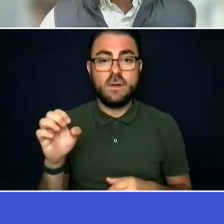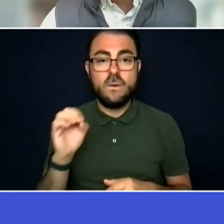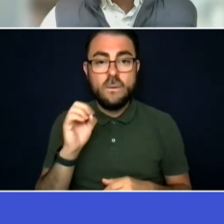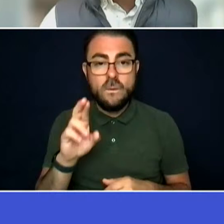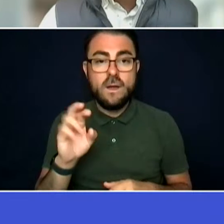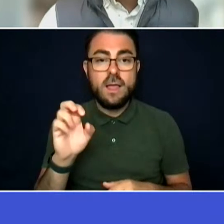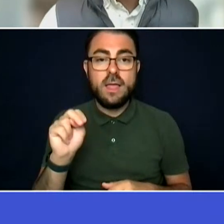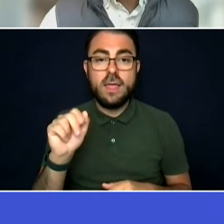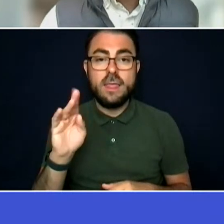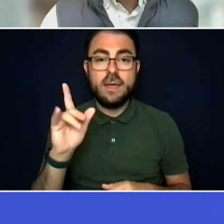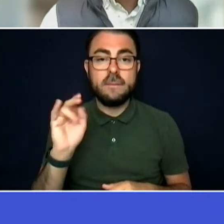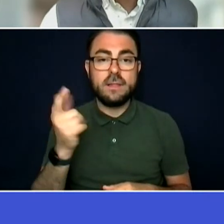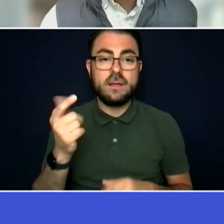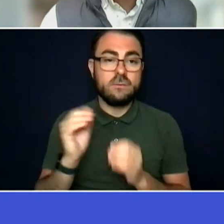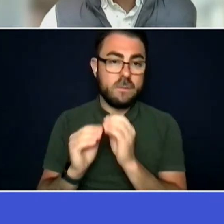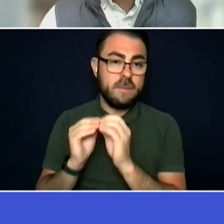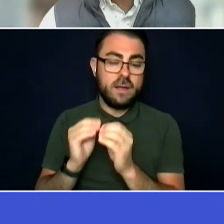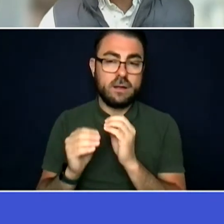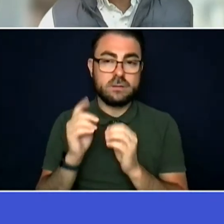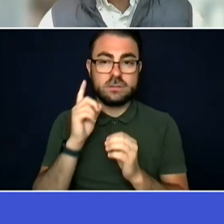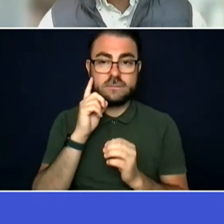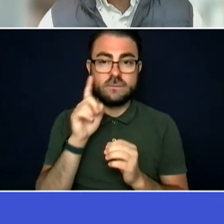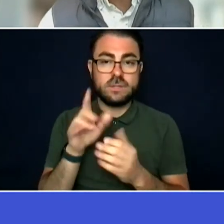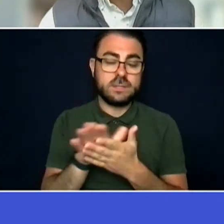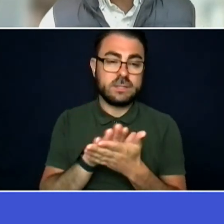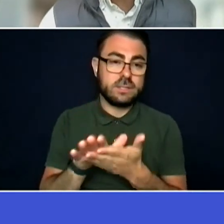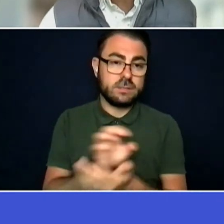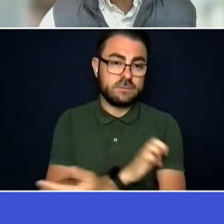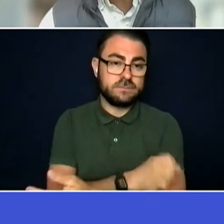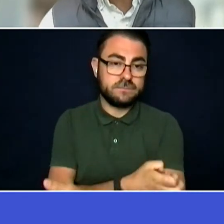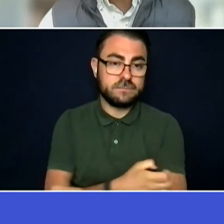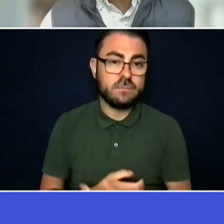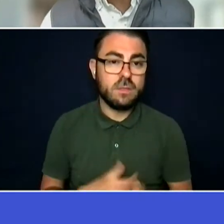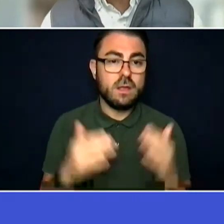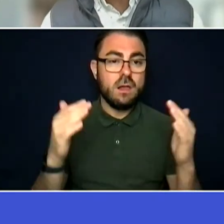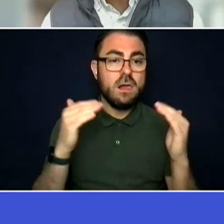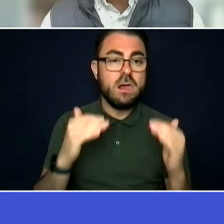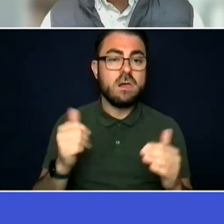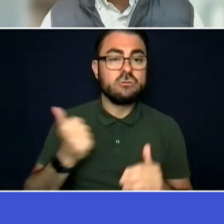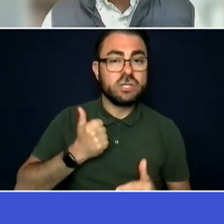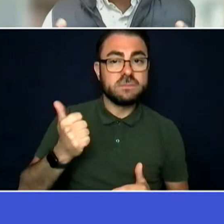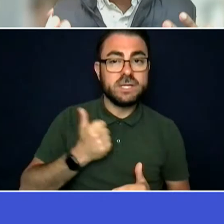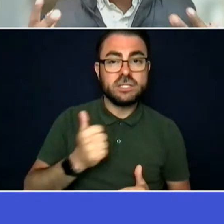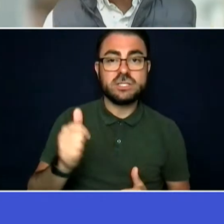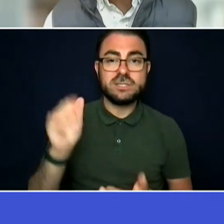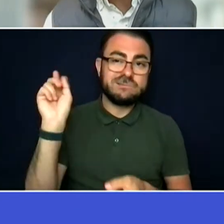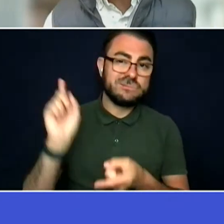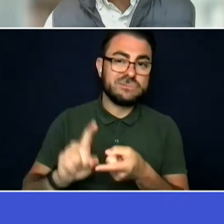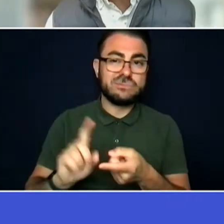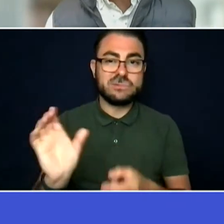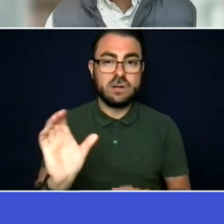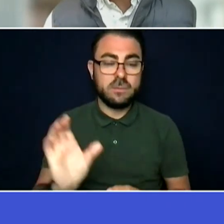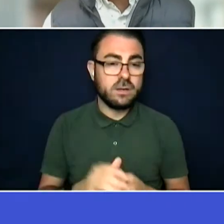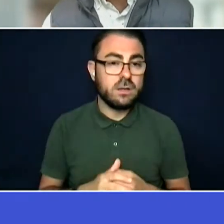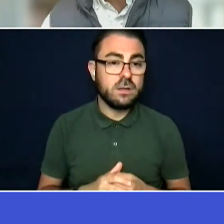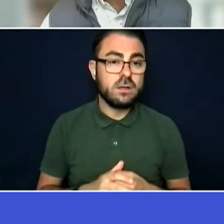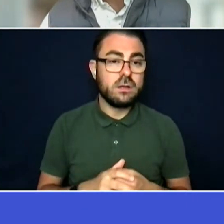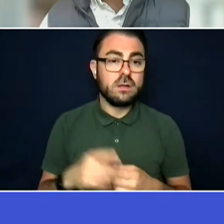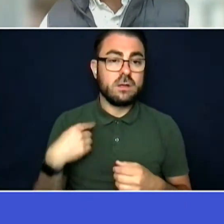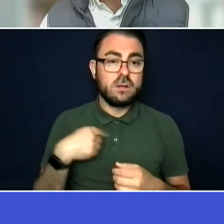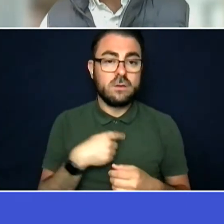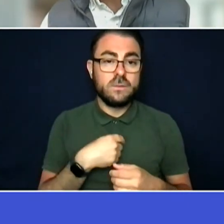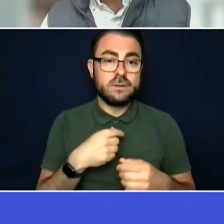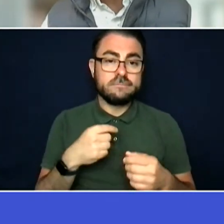well. Within transportation decarbonization, we added information and rationale around how we're prioritizing